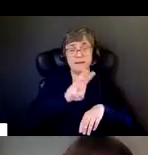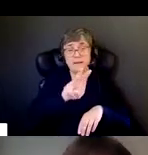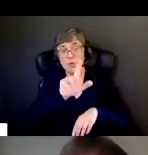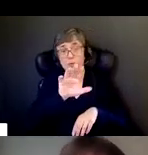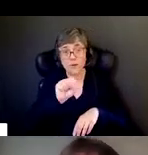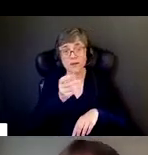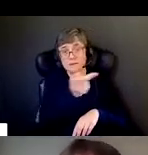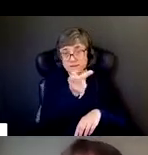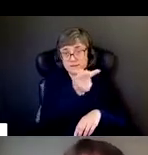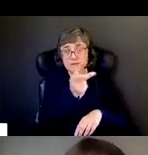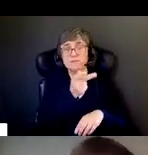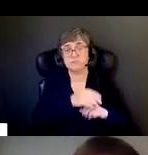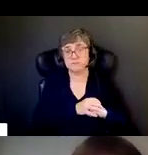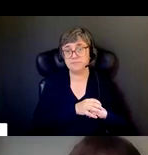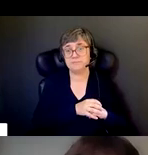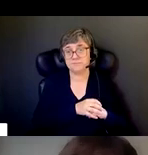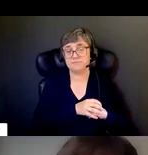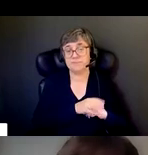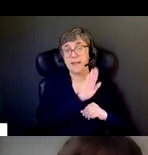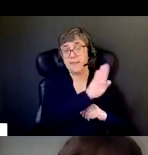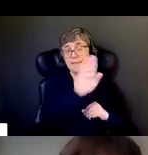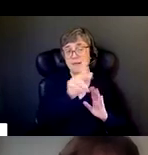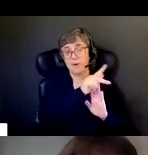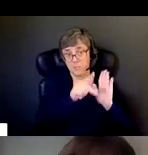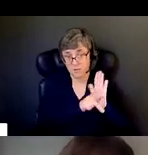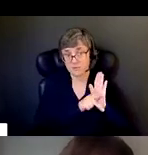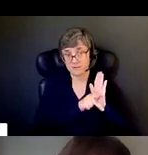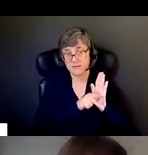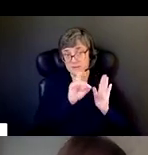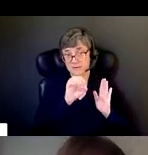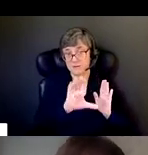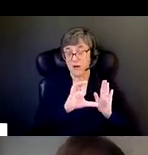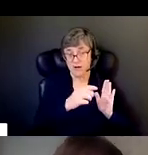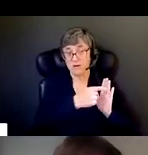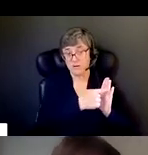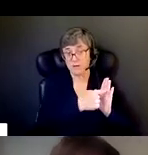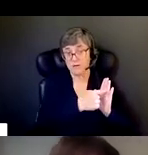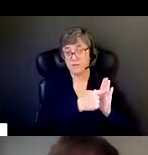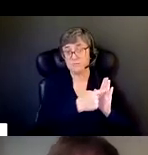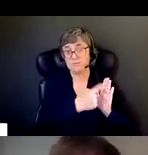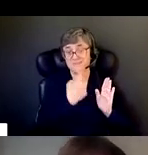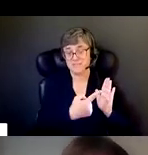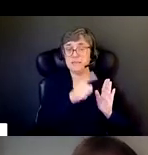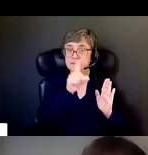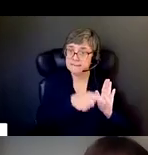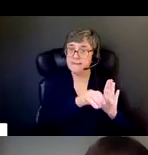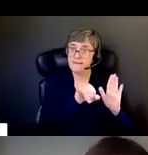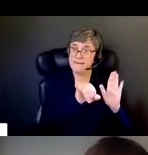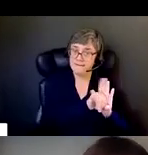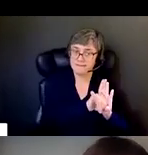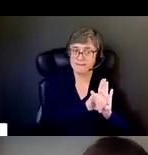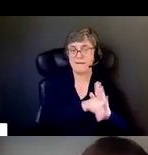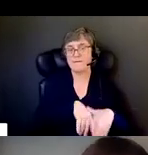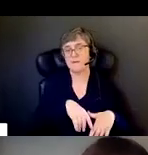their decision, as explained in their policy documents, to identify family relationships in addition to intimate